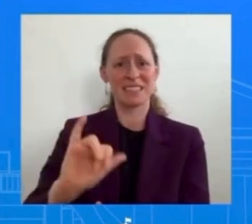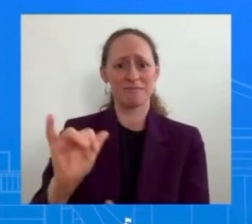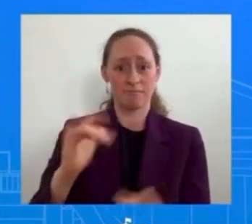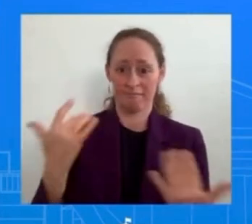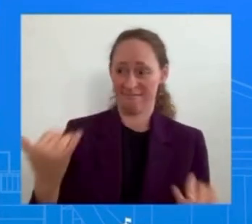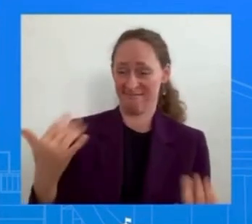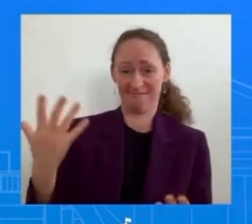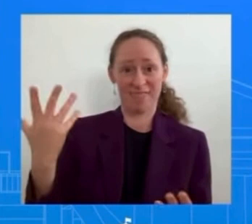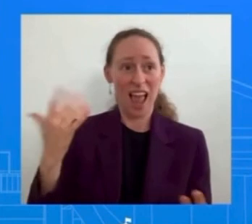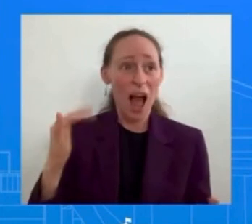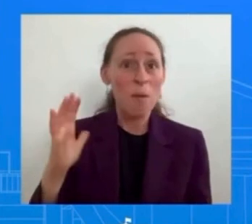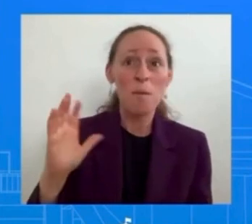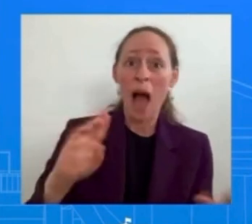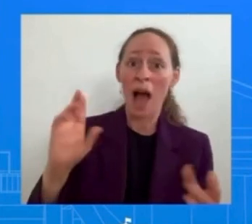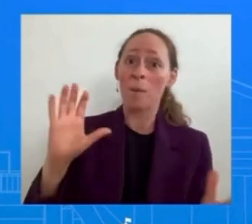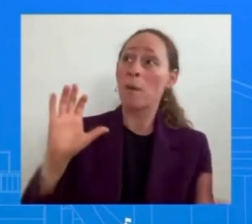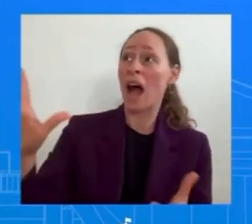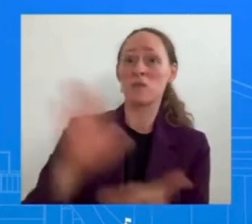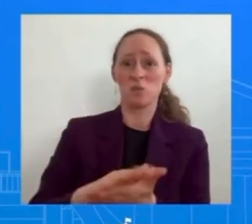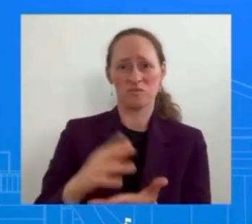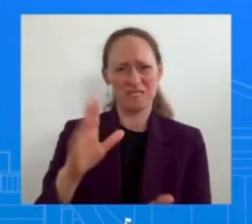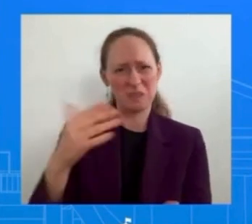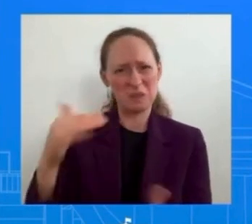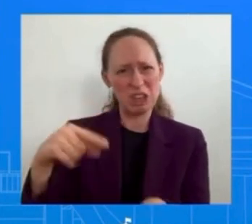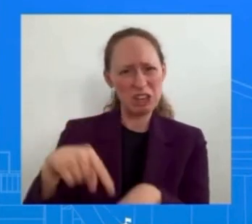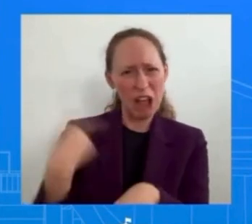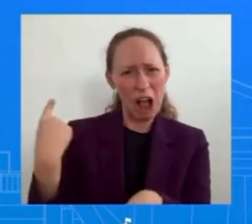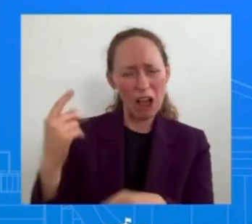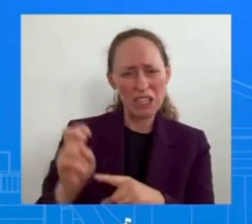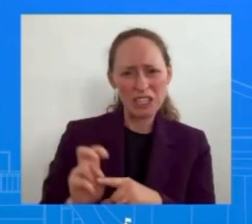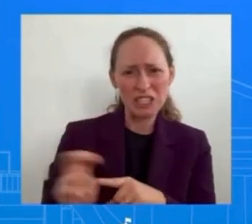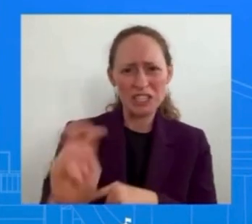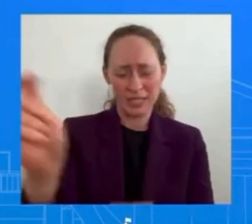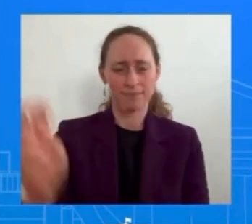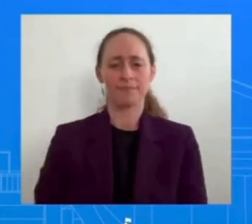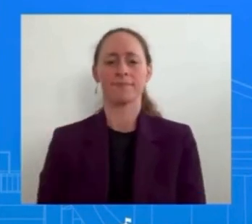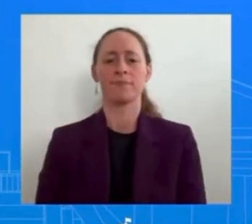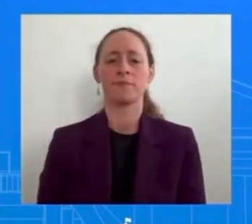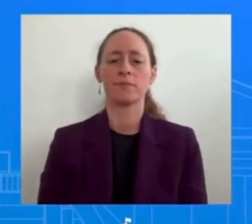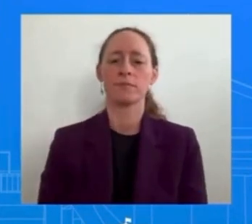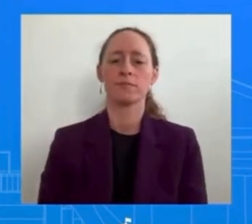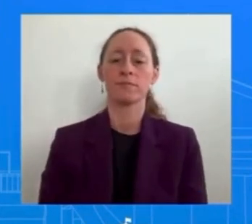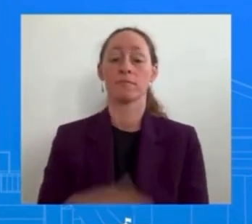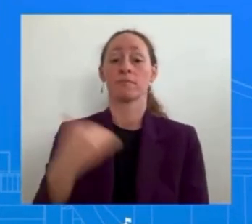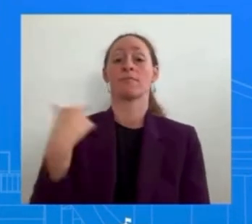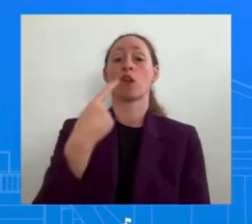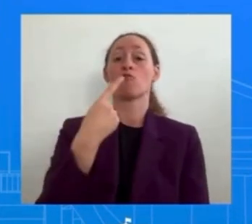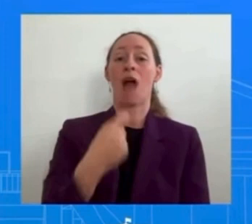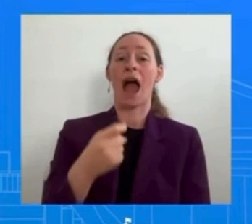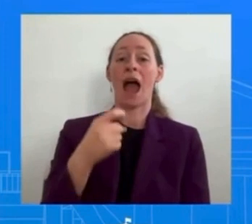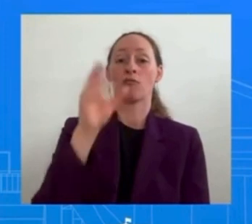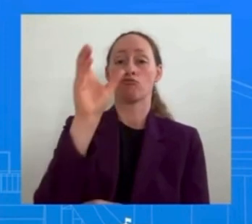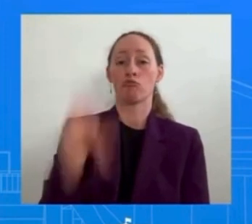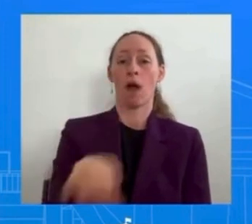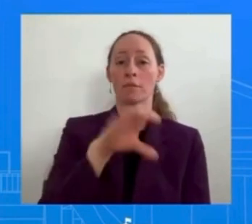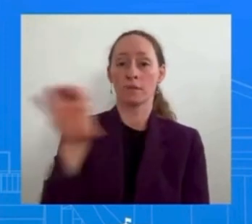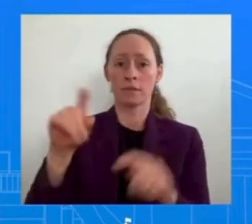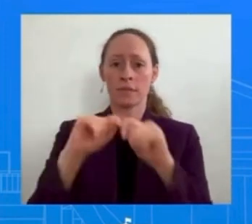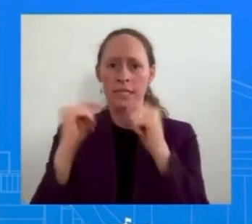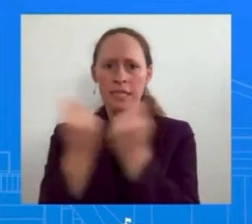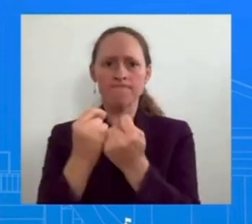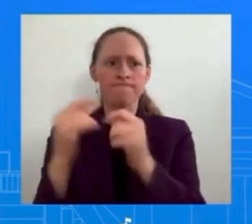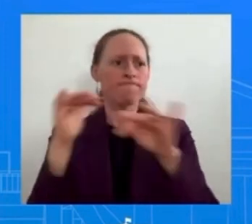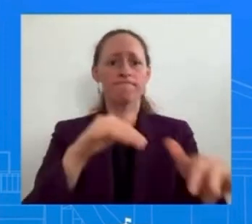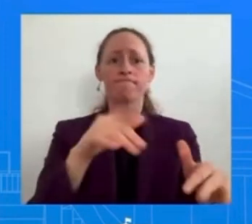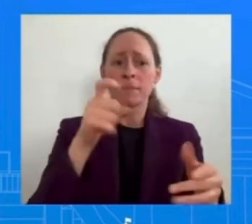two teams in partnership with the American Red Cross to provide care and a safe and a reassuring presence in our shelters.